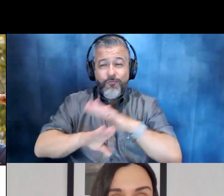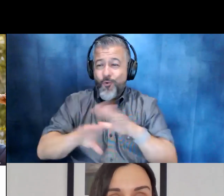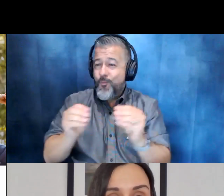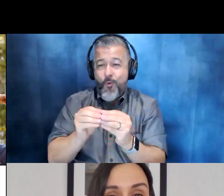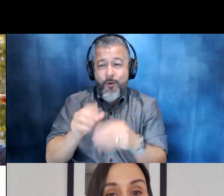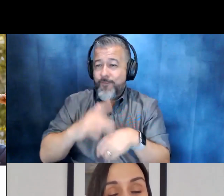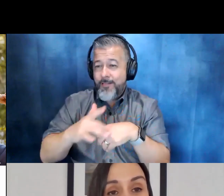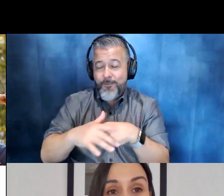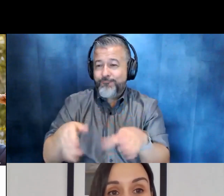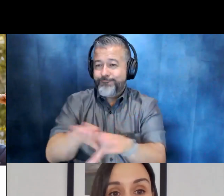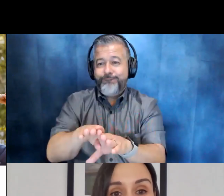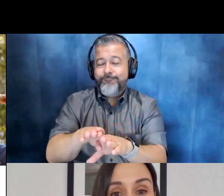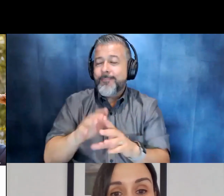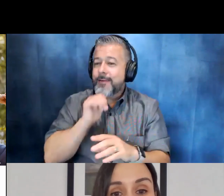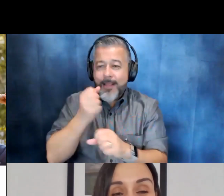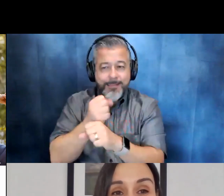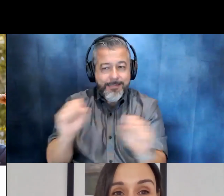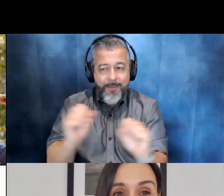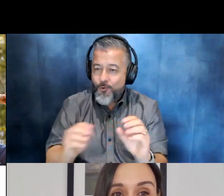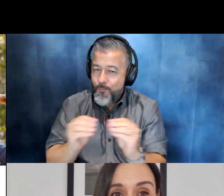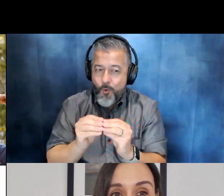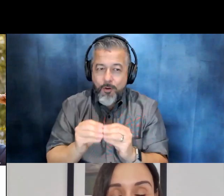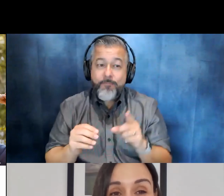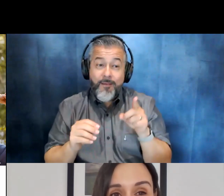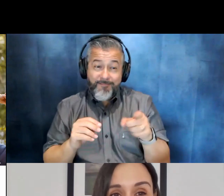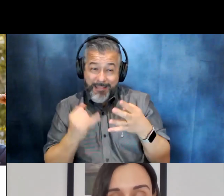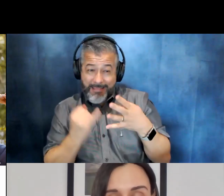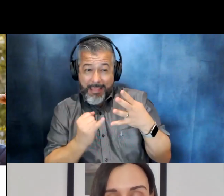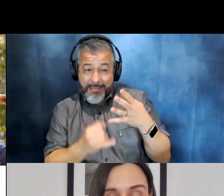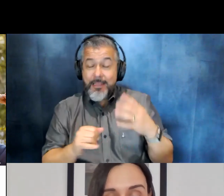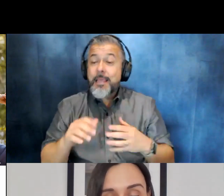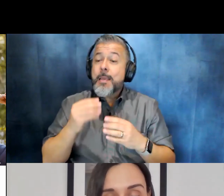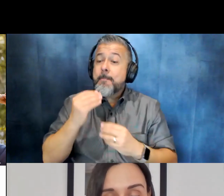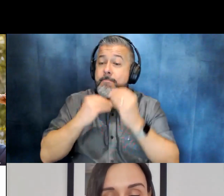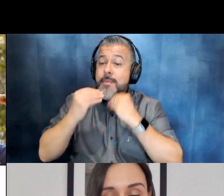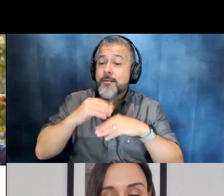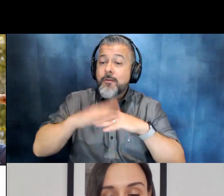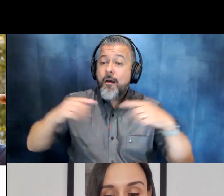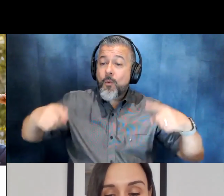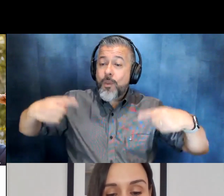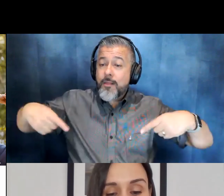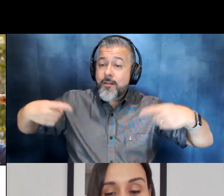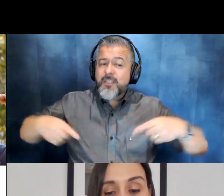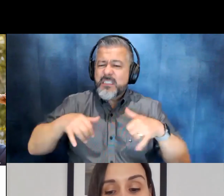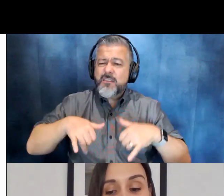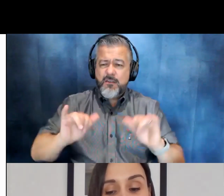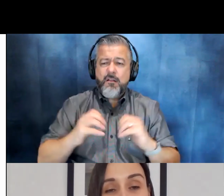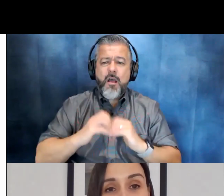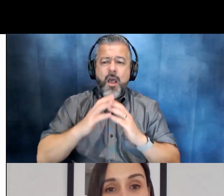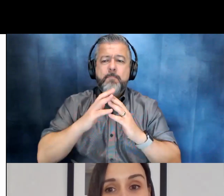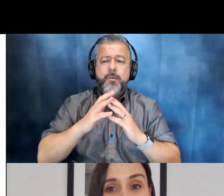not safe. Meals on Wheels are on here, but they're still running right now, and we'll talk about that a little bit later.